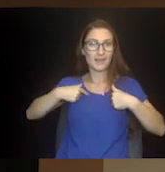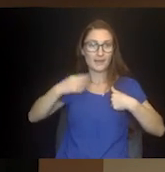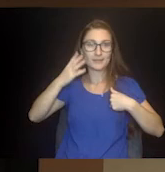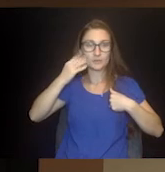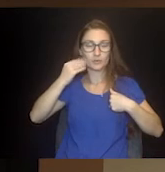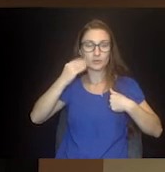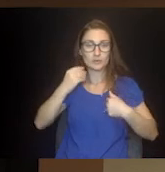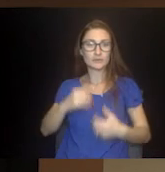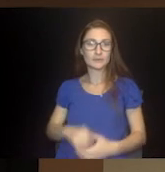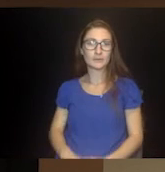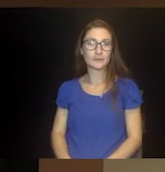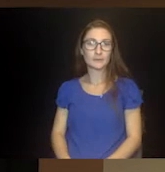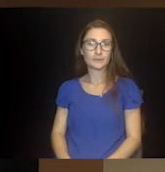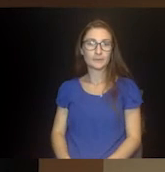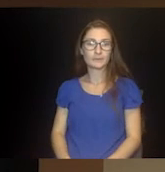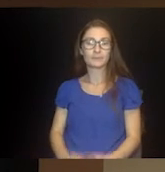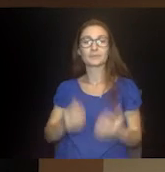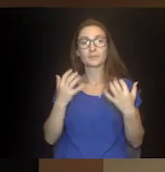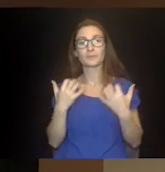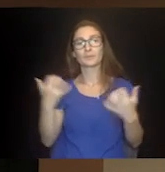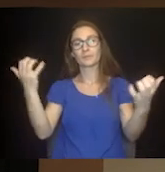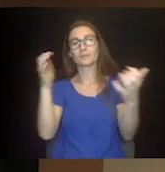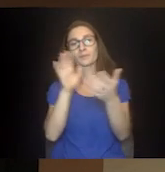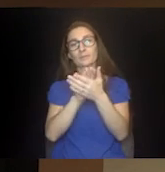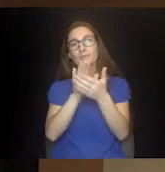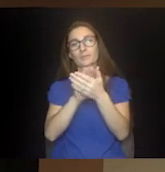same problems I went through.